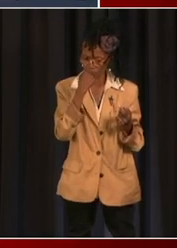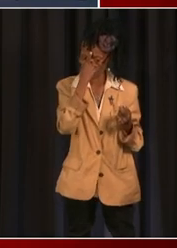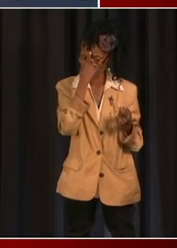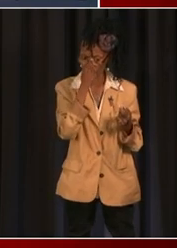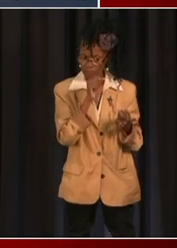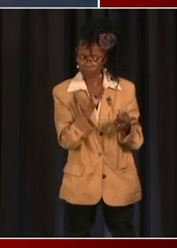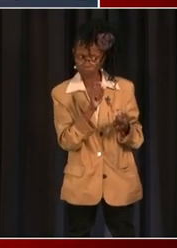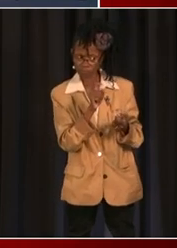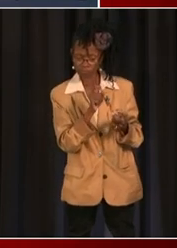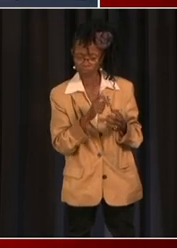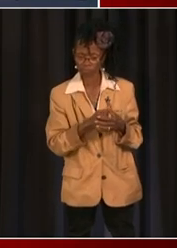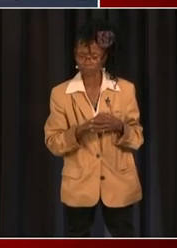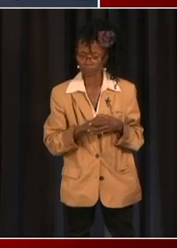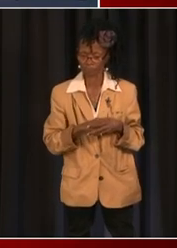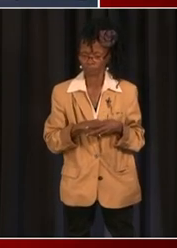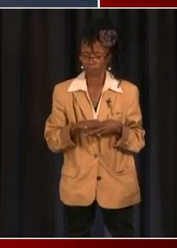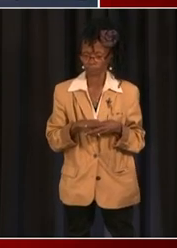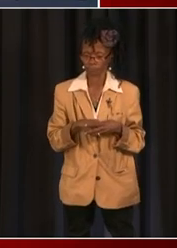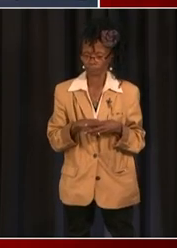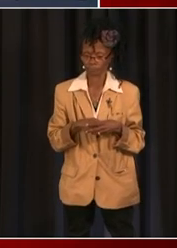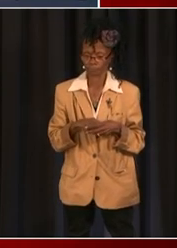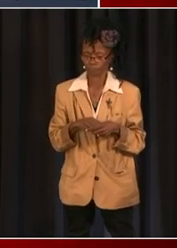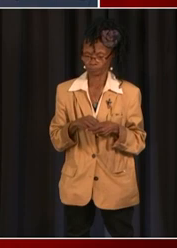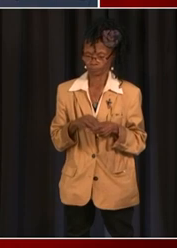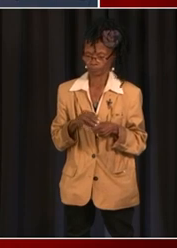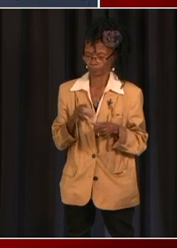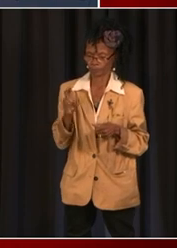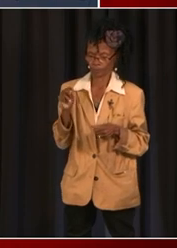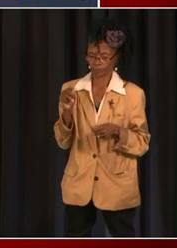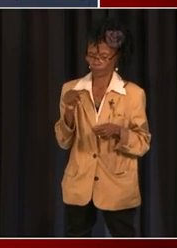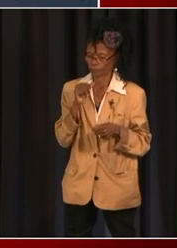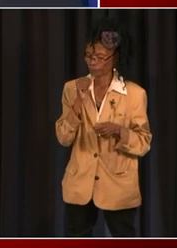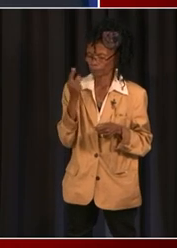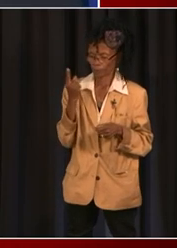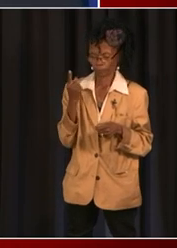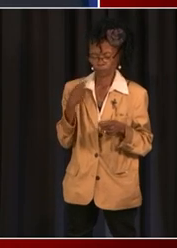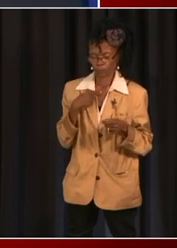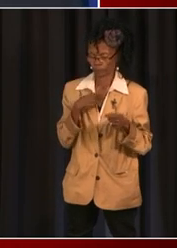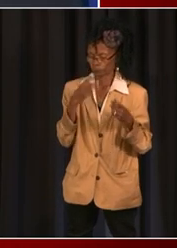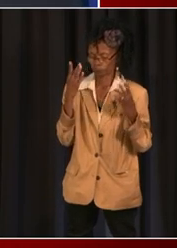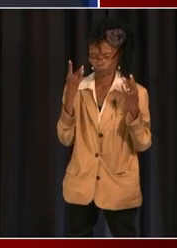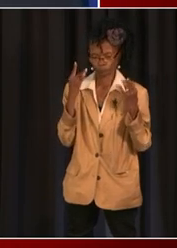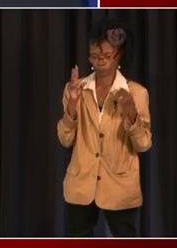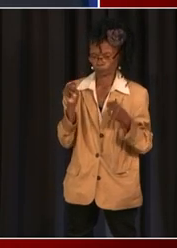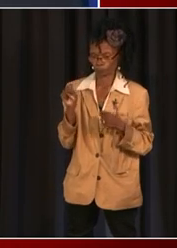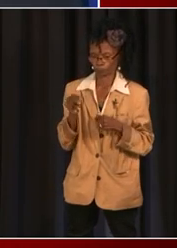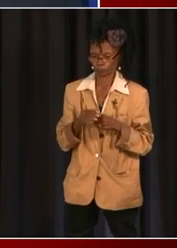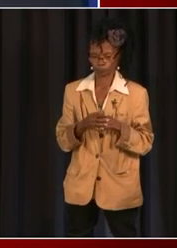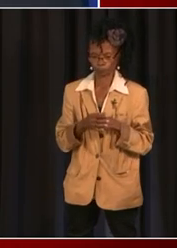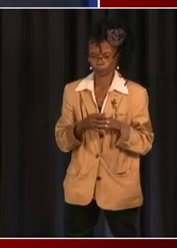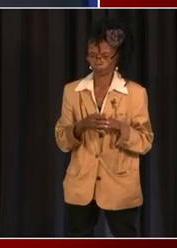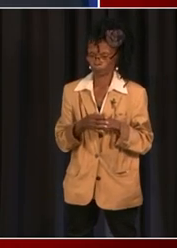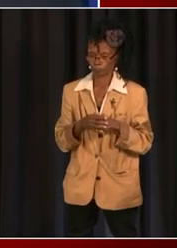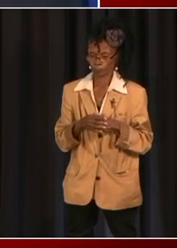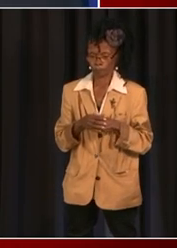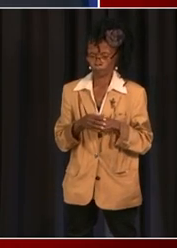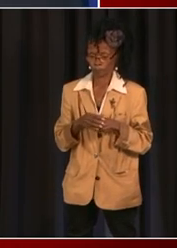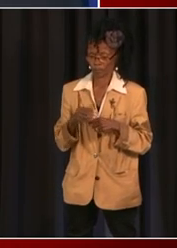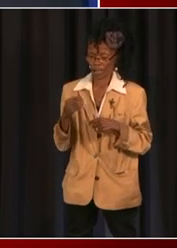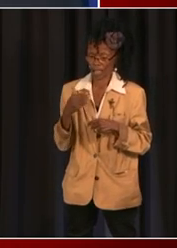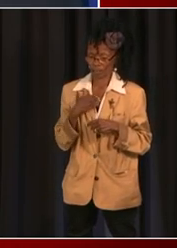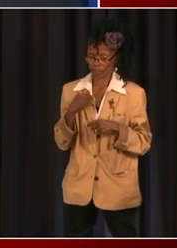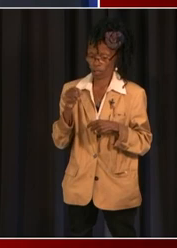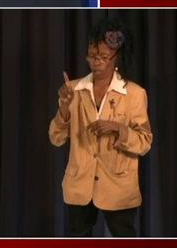out the virtual option to more students? It is not something that we're considering. We have about 150 families